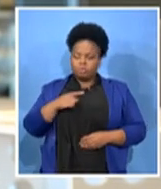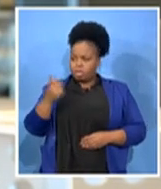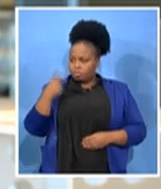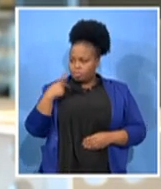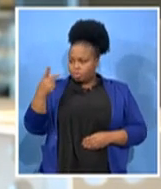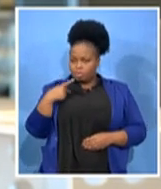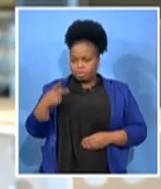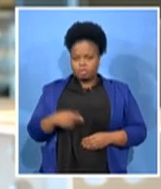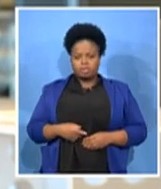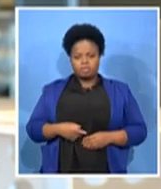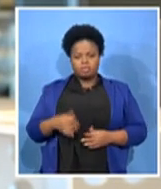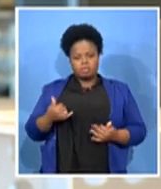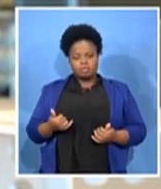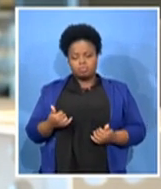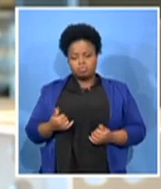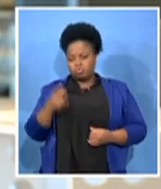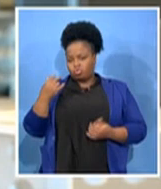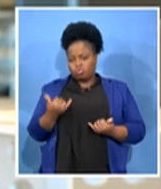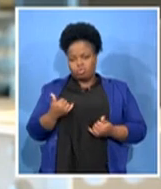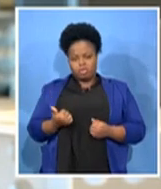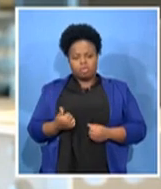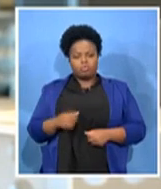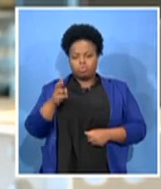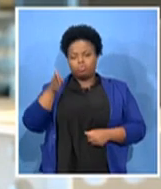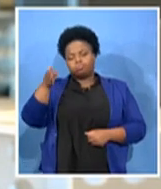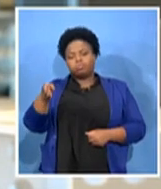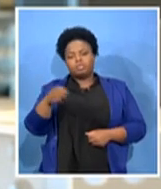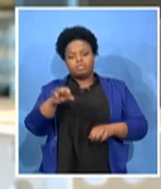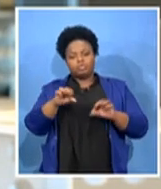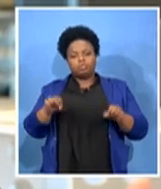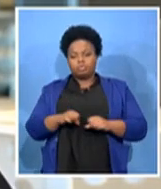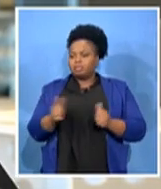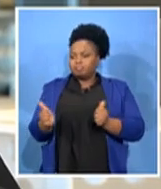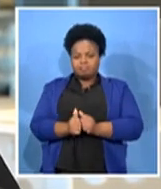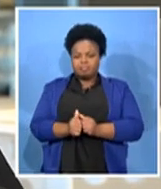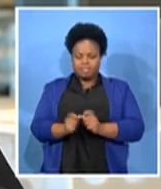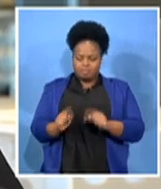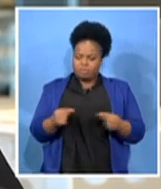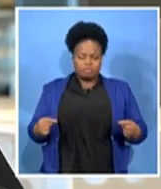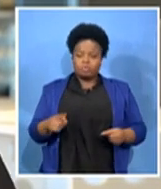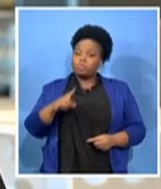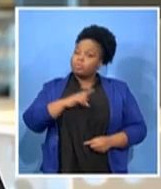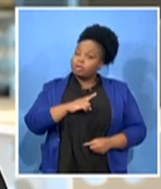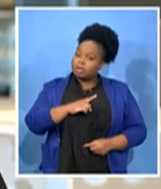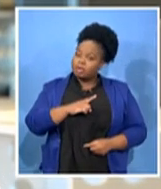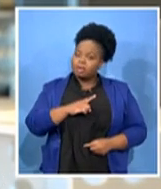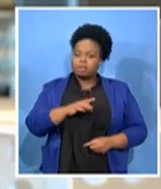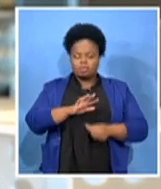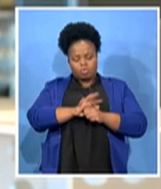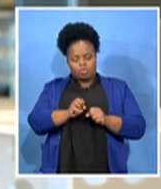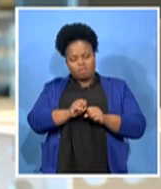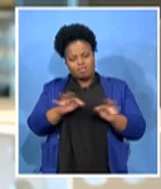sitting together in the studio, but we can't do that. Why? Because this pandemic has